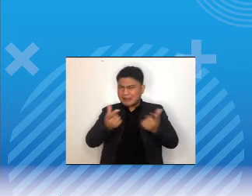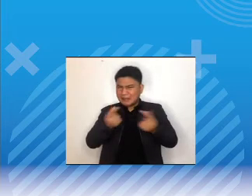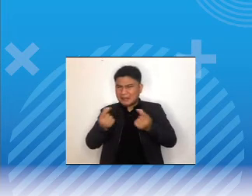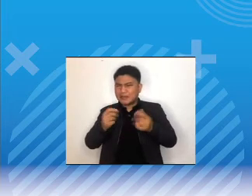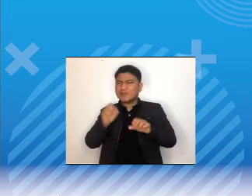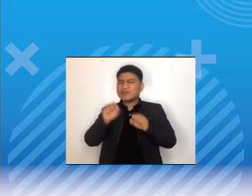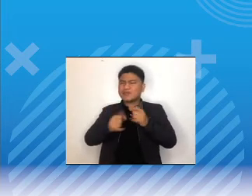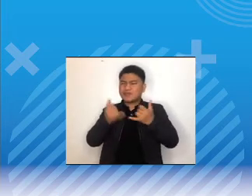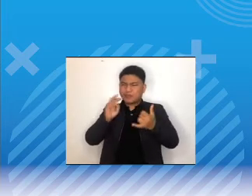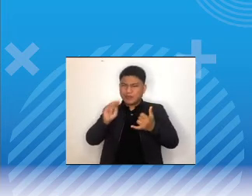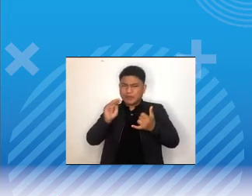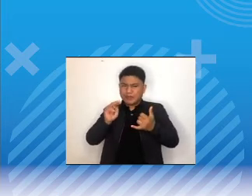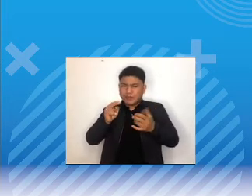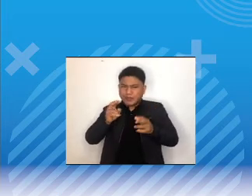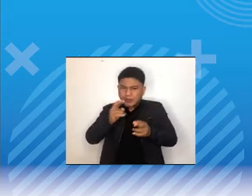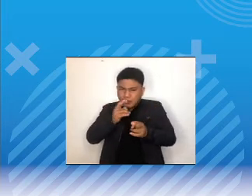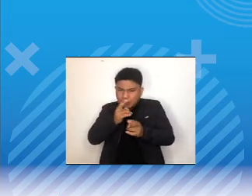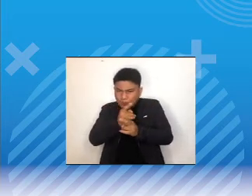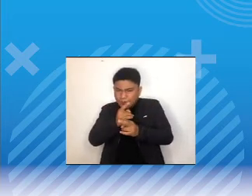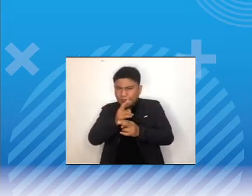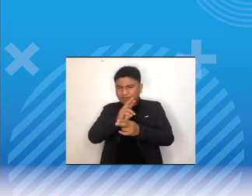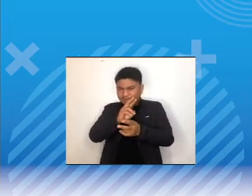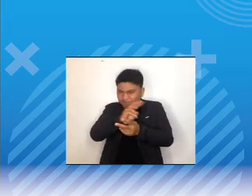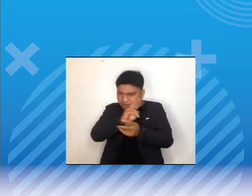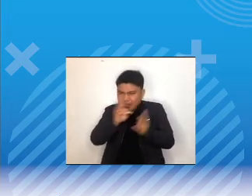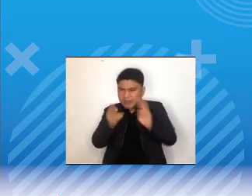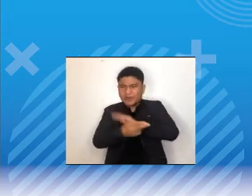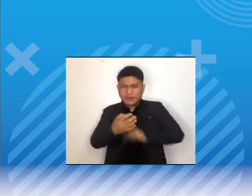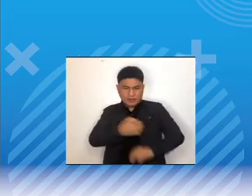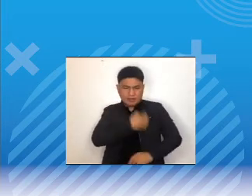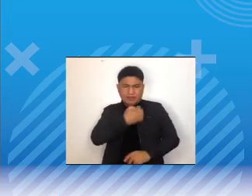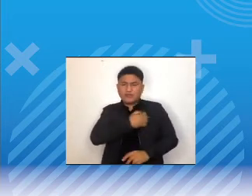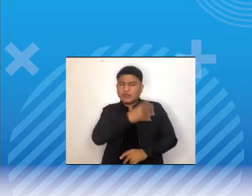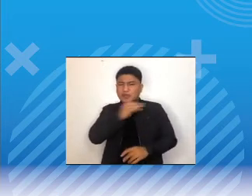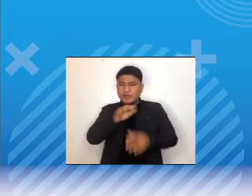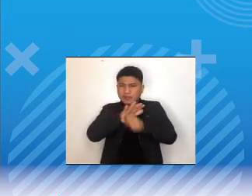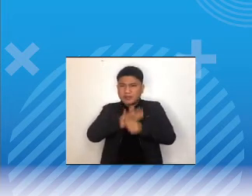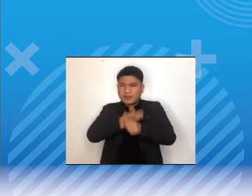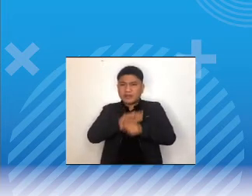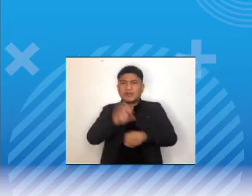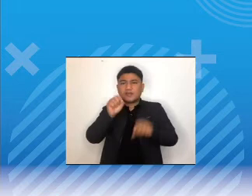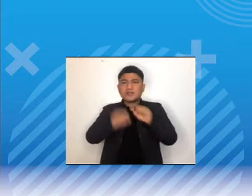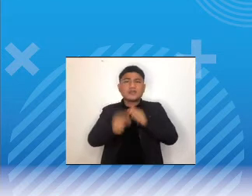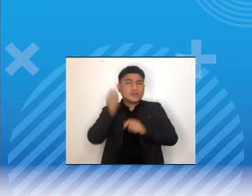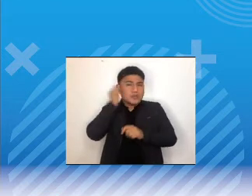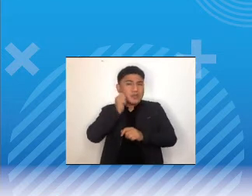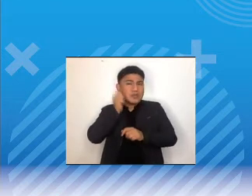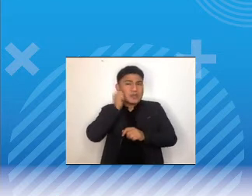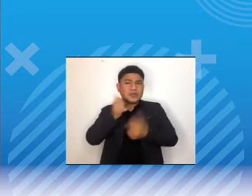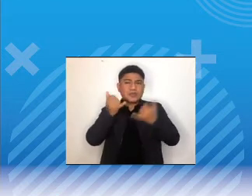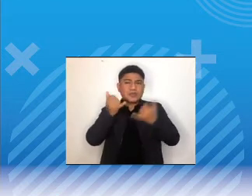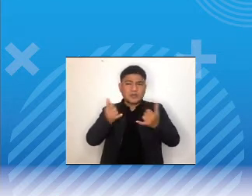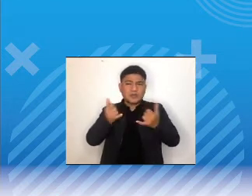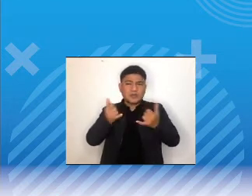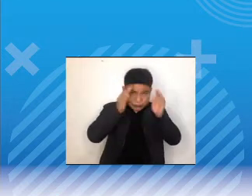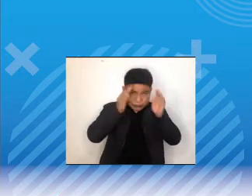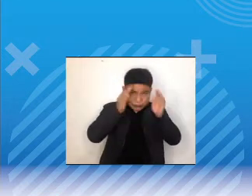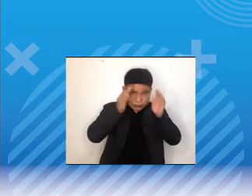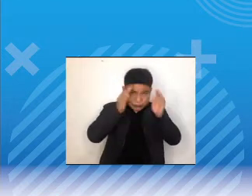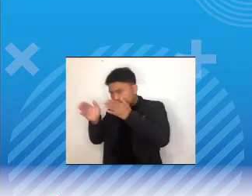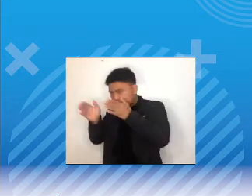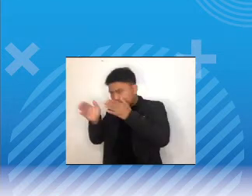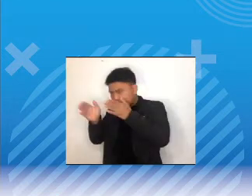emotion, sa pag-regulate sa stress natin. And so sa paulit-ulit na pagbabalik sa lumilihis na atensyon natin